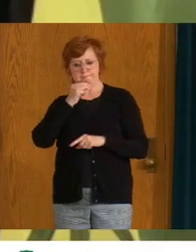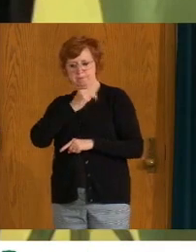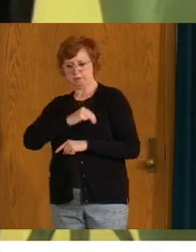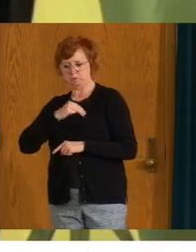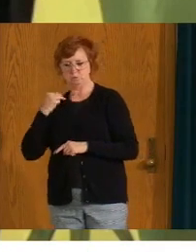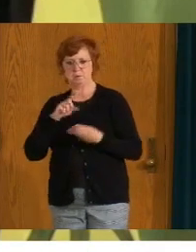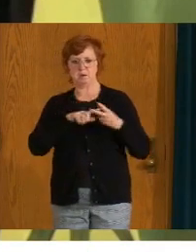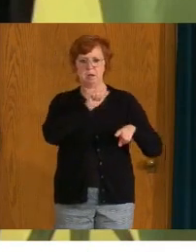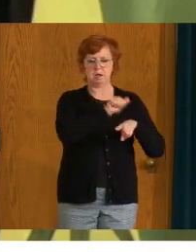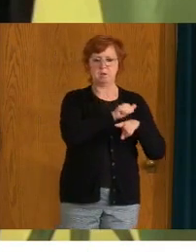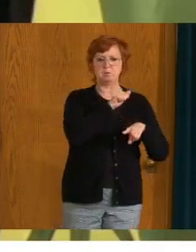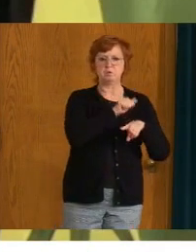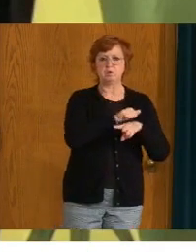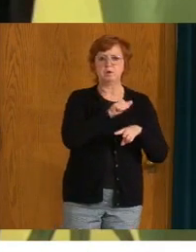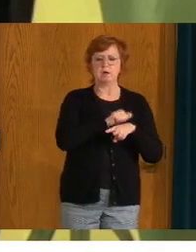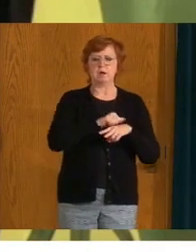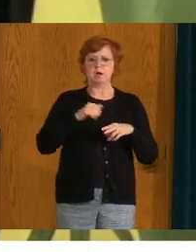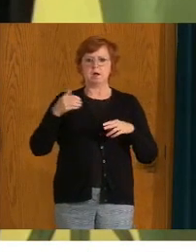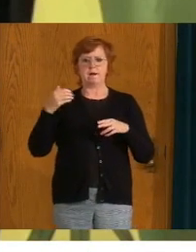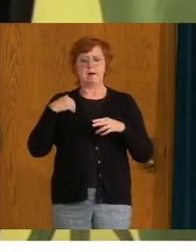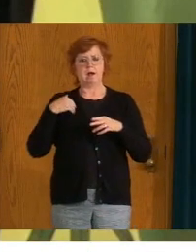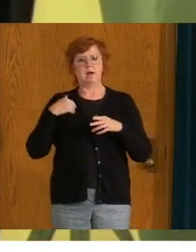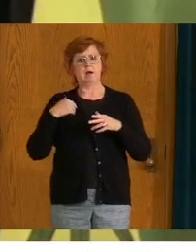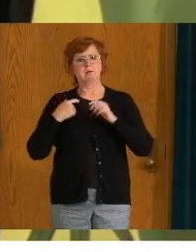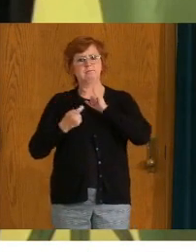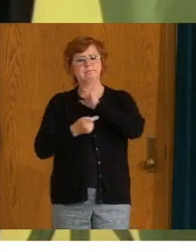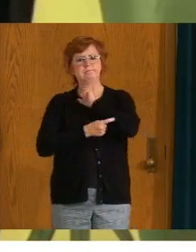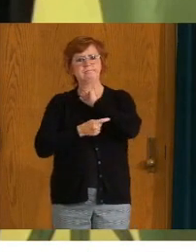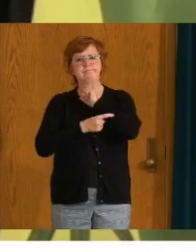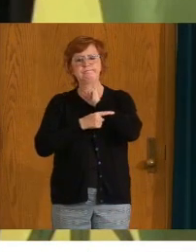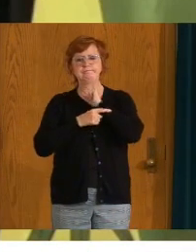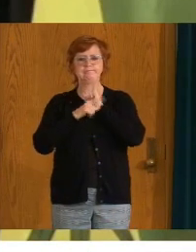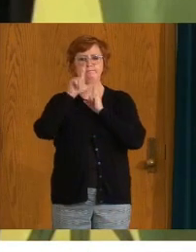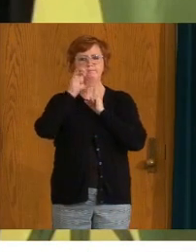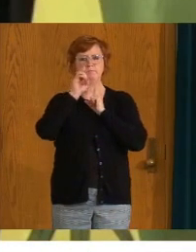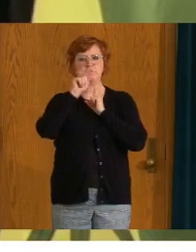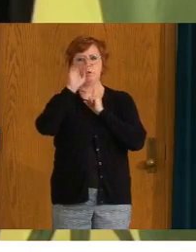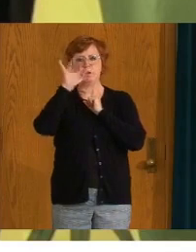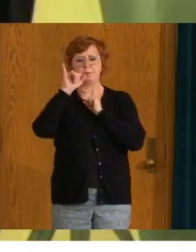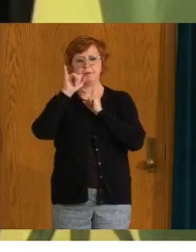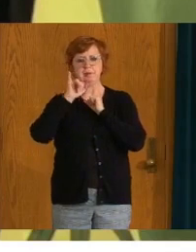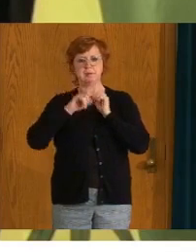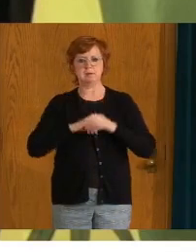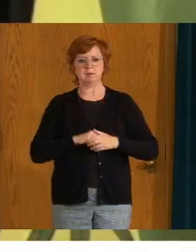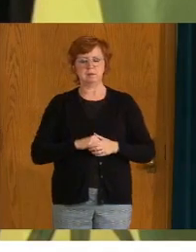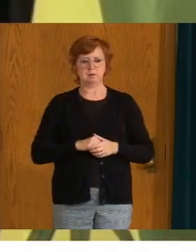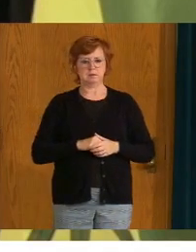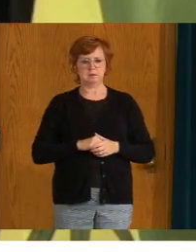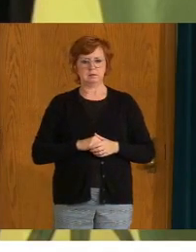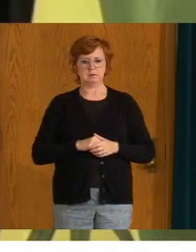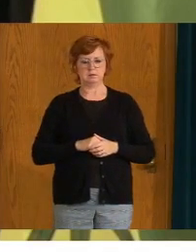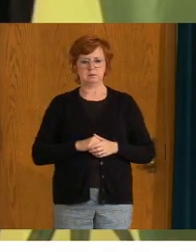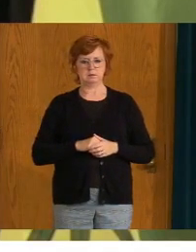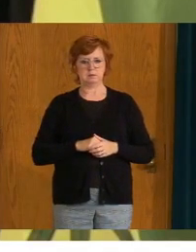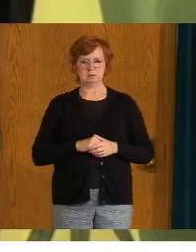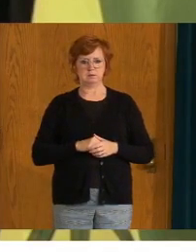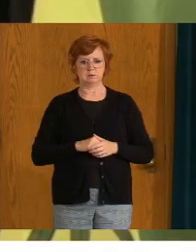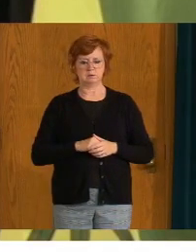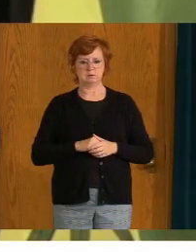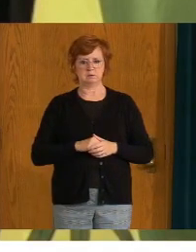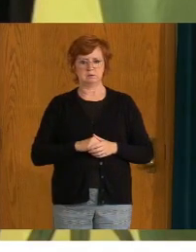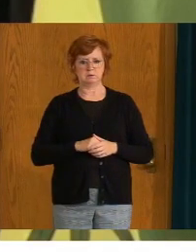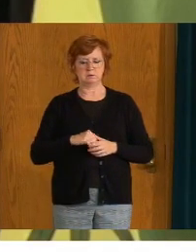of people dosed for the first dose. And if we keep on this trend, we'll be the lowest among the provinces in Canada for most likely a second